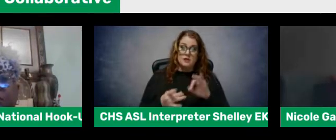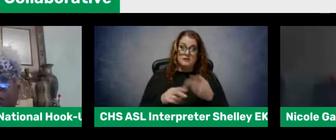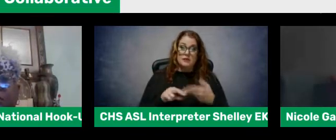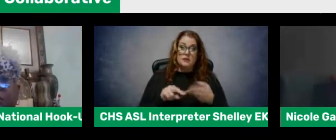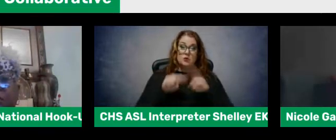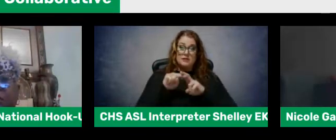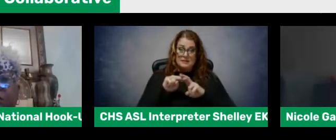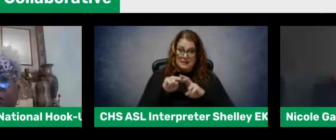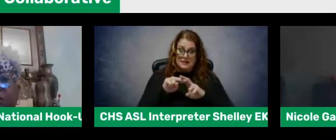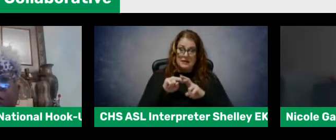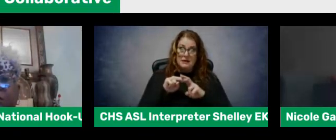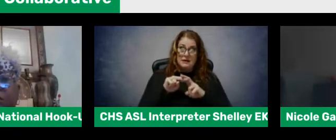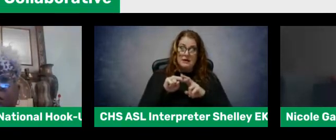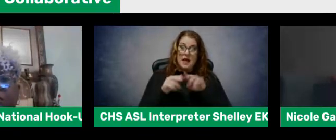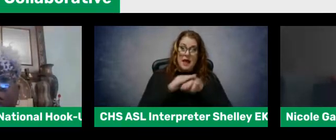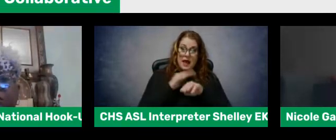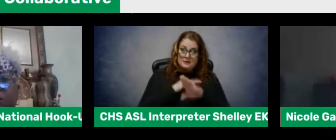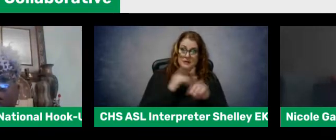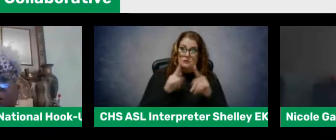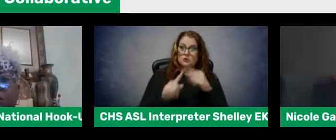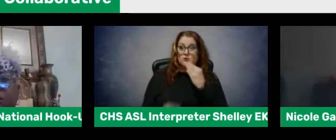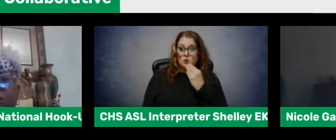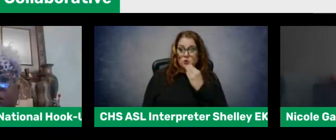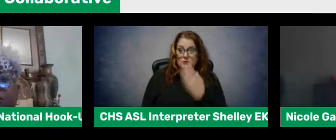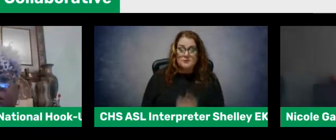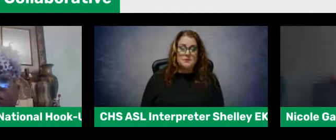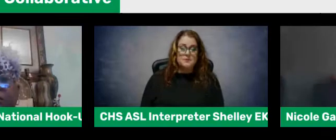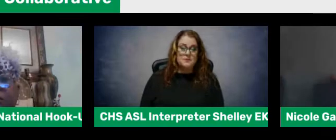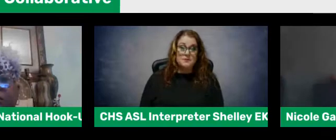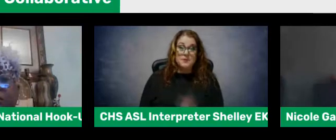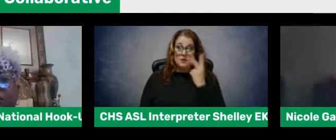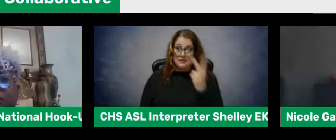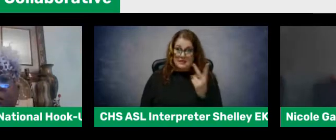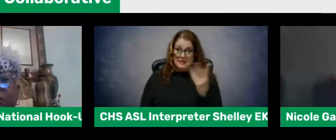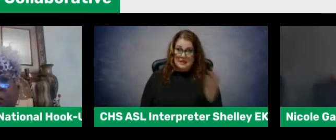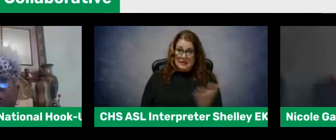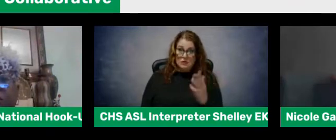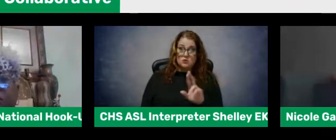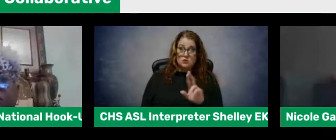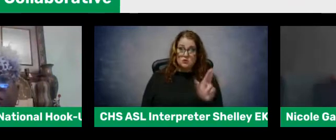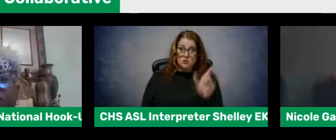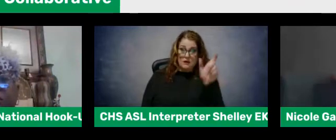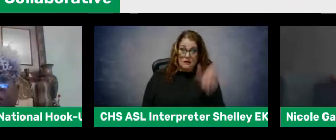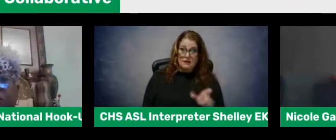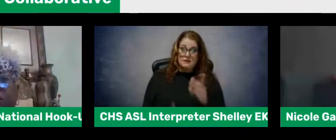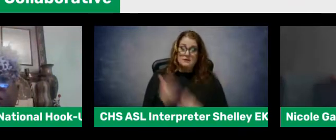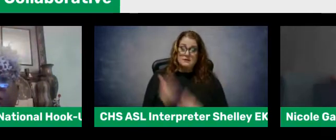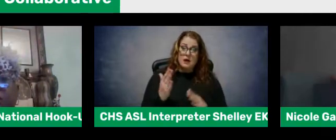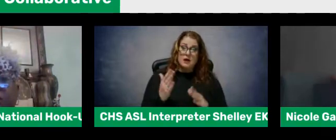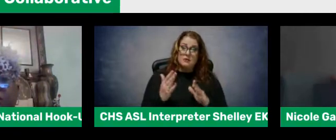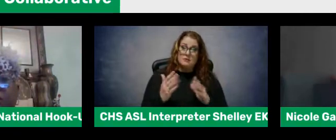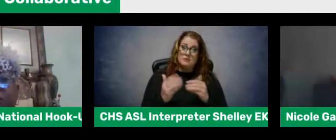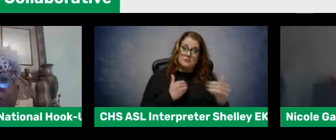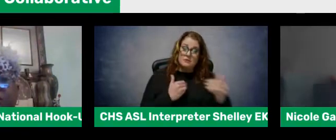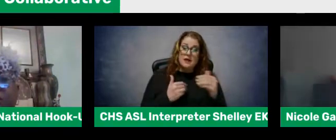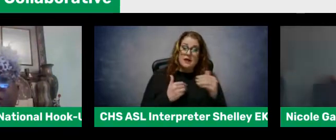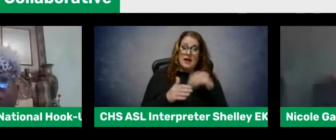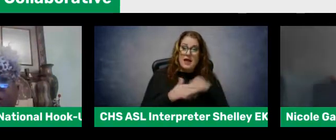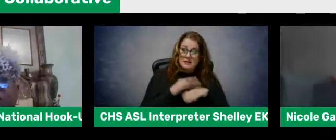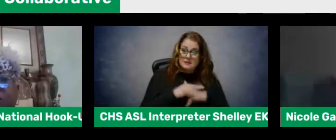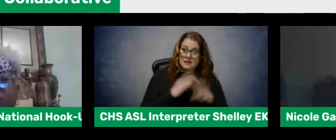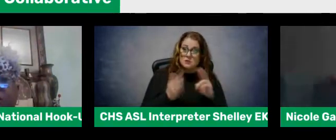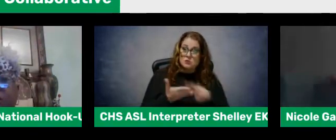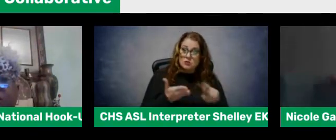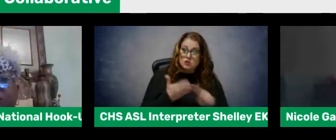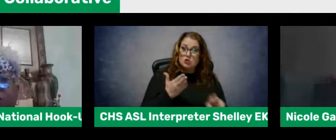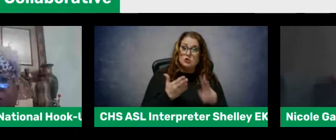increasing access to food. You could see here to the right some FARA Food Access Research Atlas maps kind of